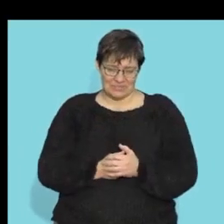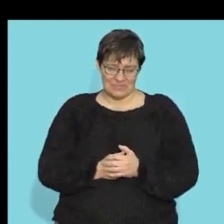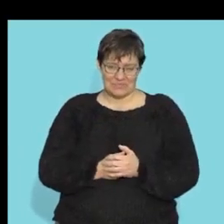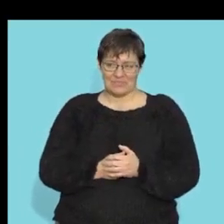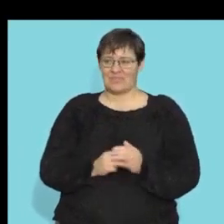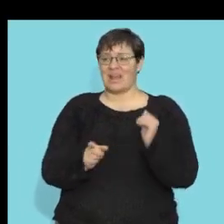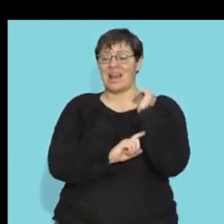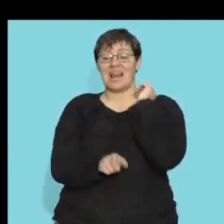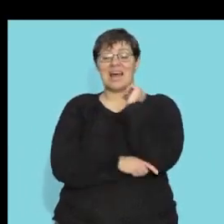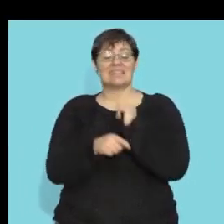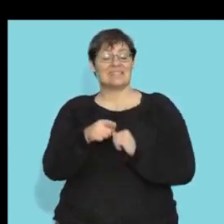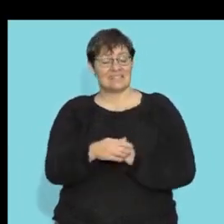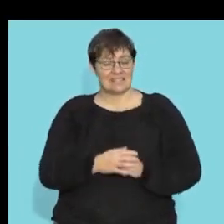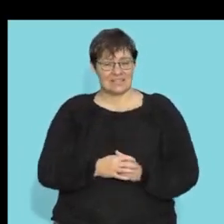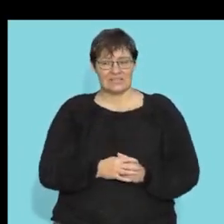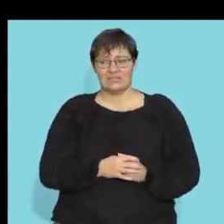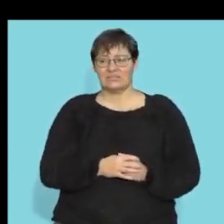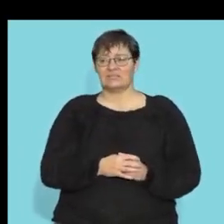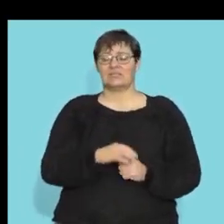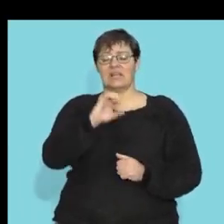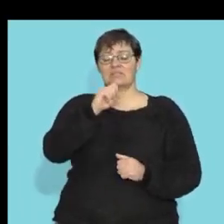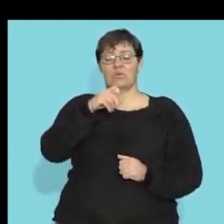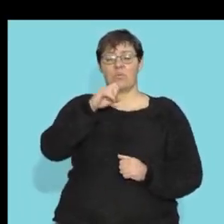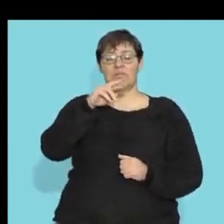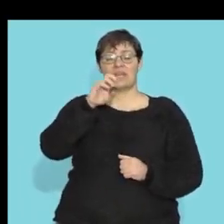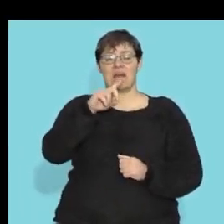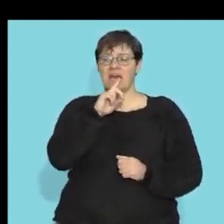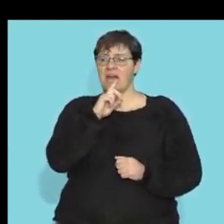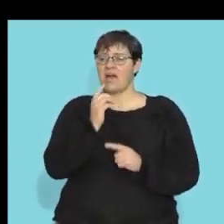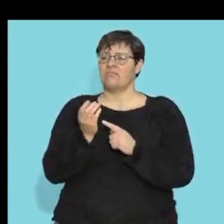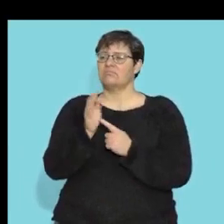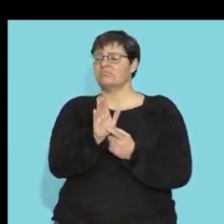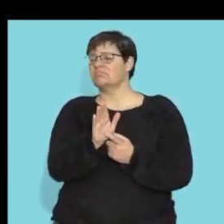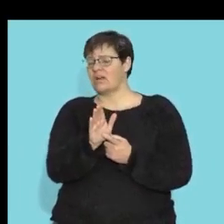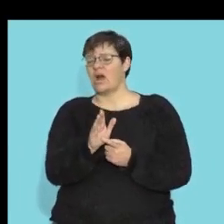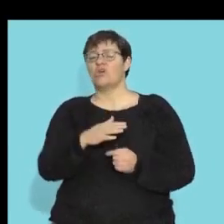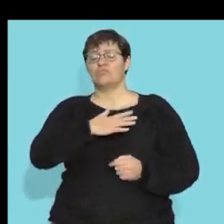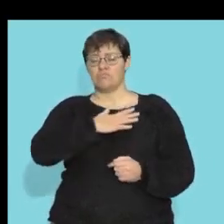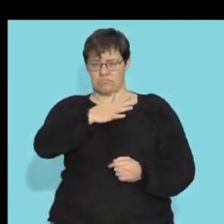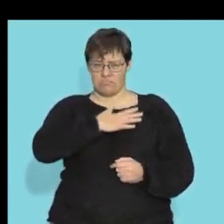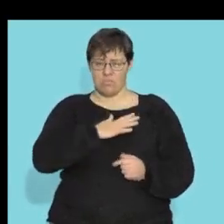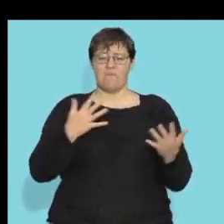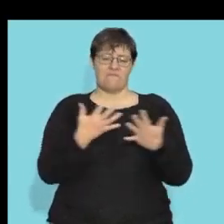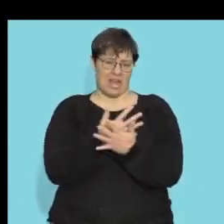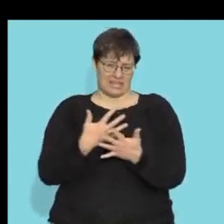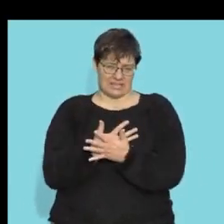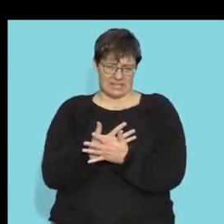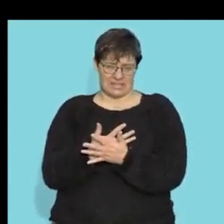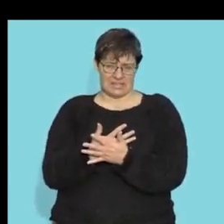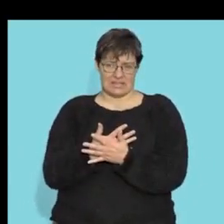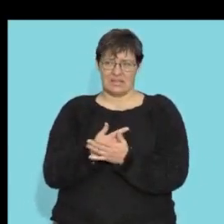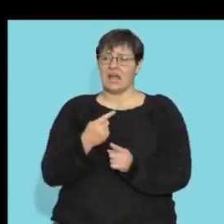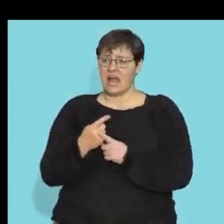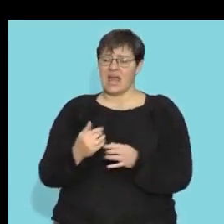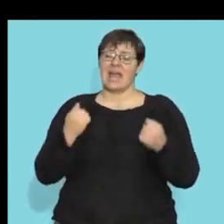question in this series. The spirometer trace shows that Stacy breathed more quickly and